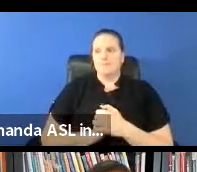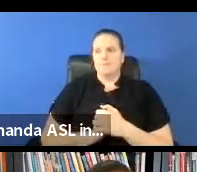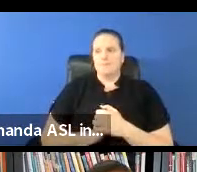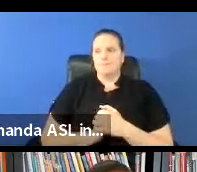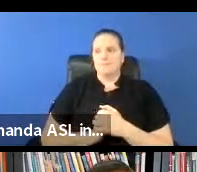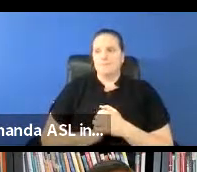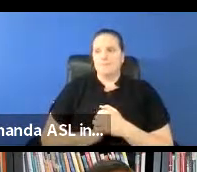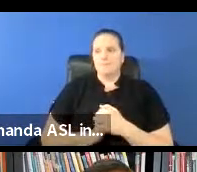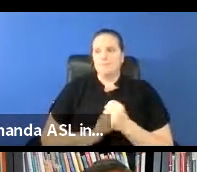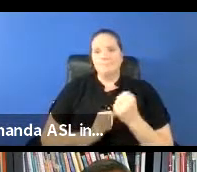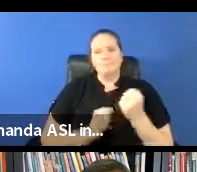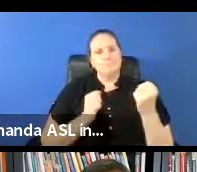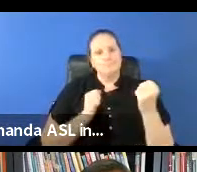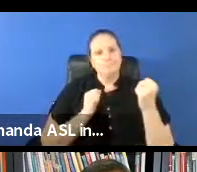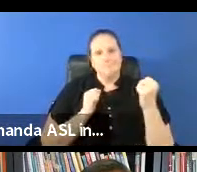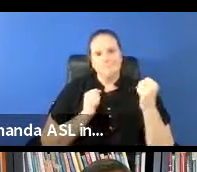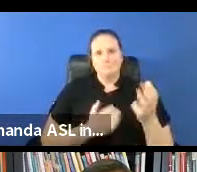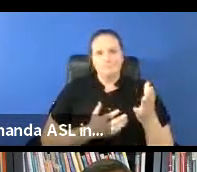whole number of